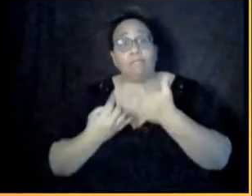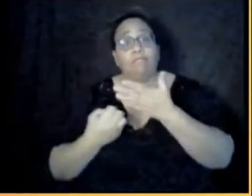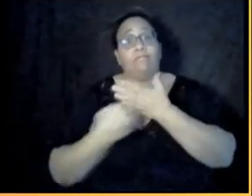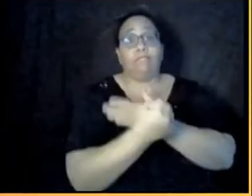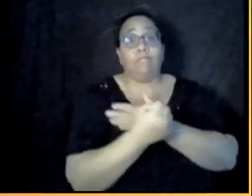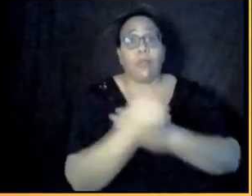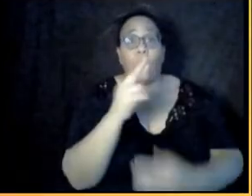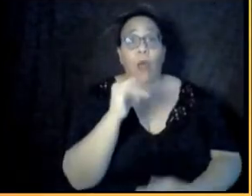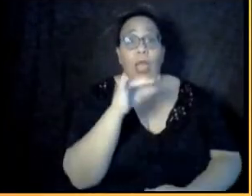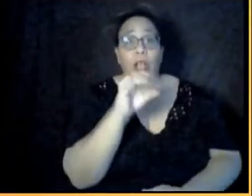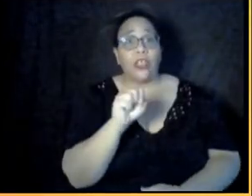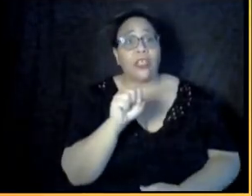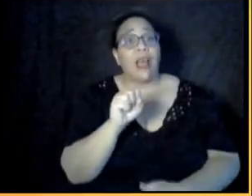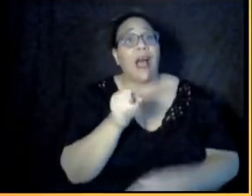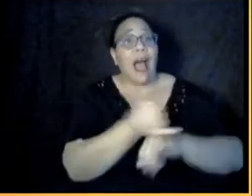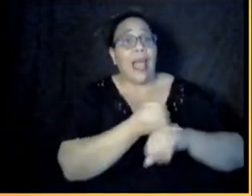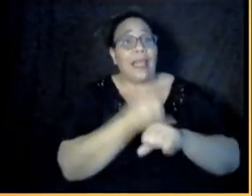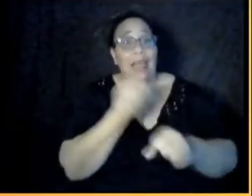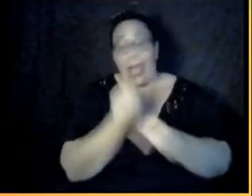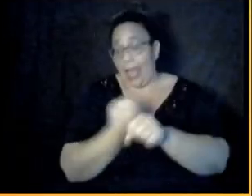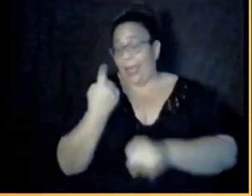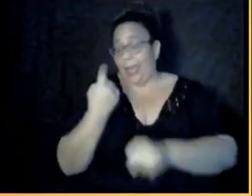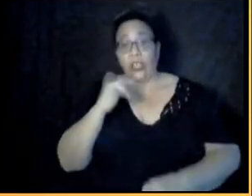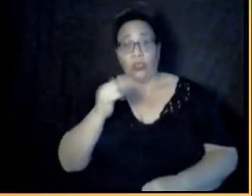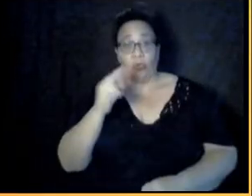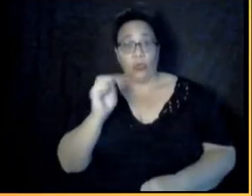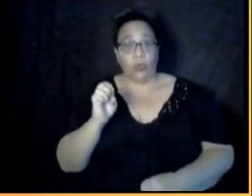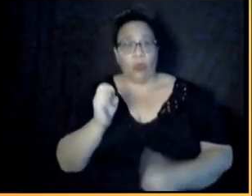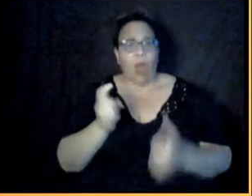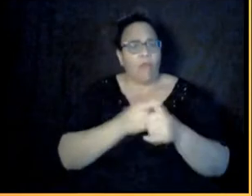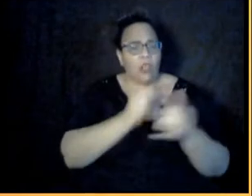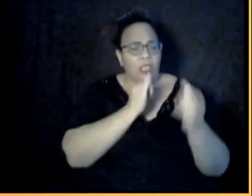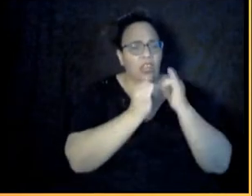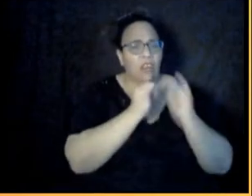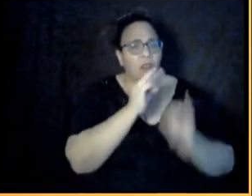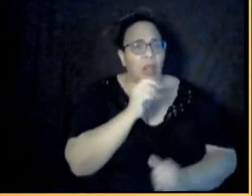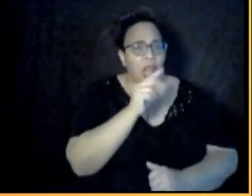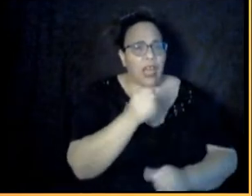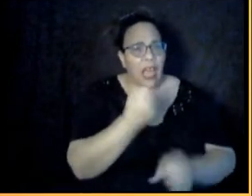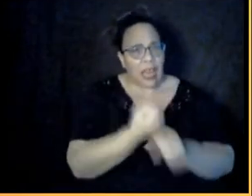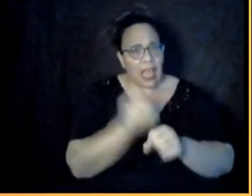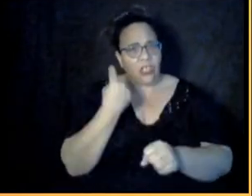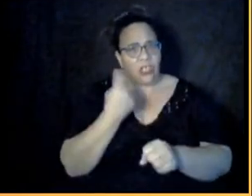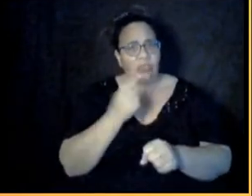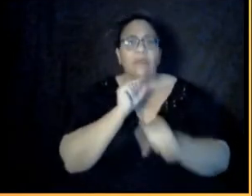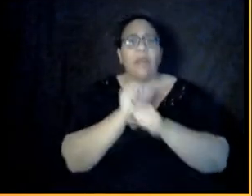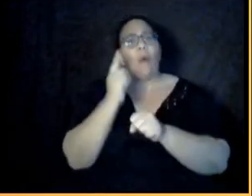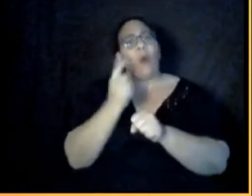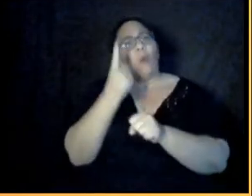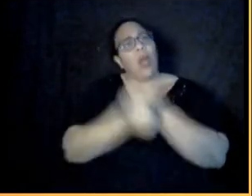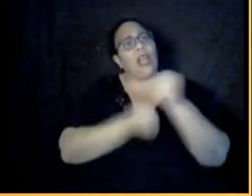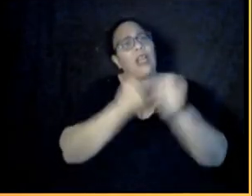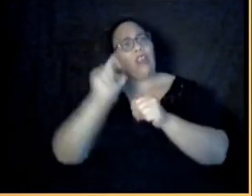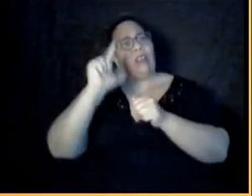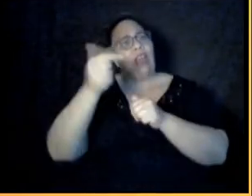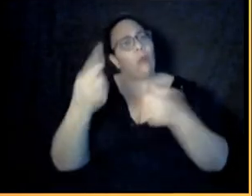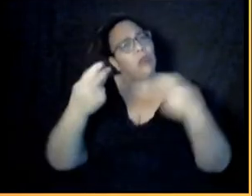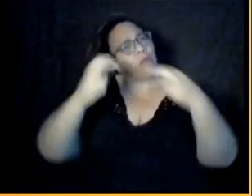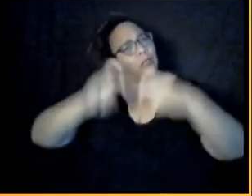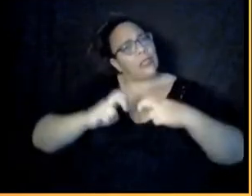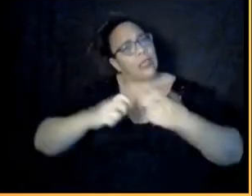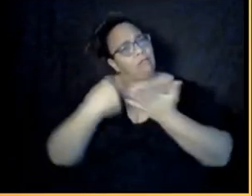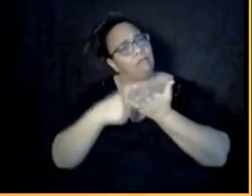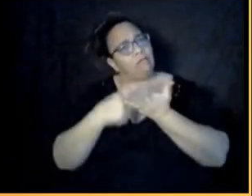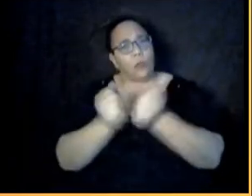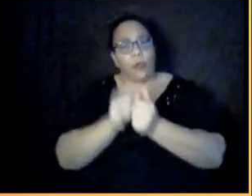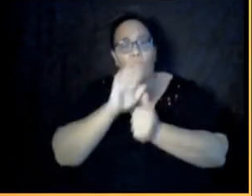June. I first interviewed Melania last year and wanted to sit down with her 1 year later to talk about her